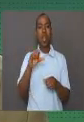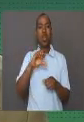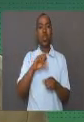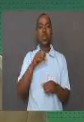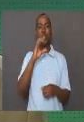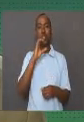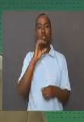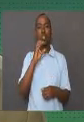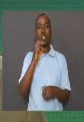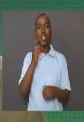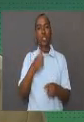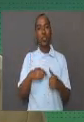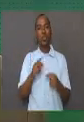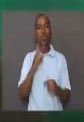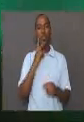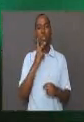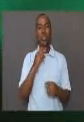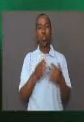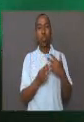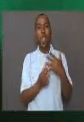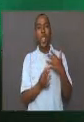drink, wine.